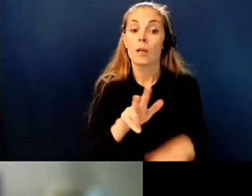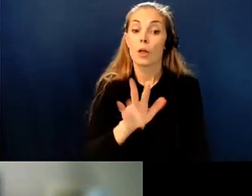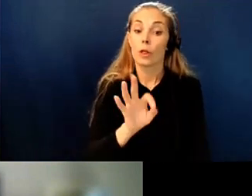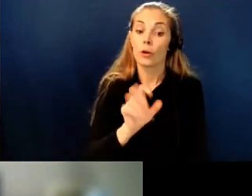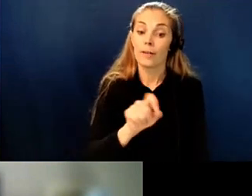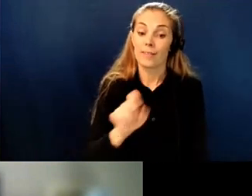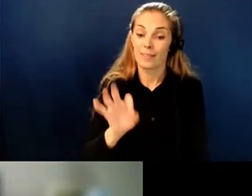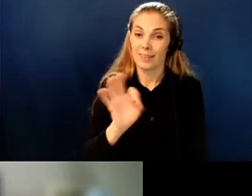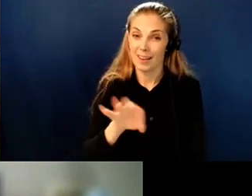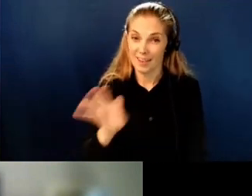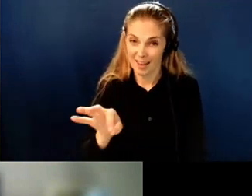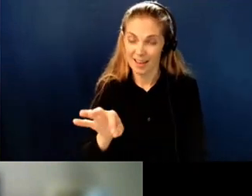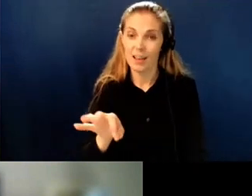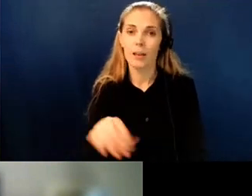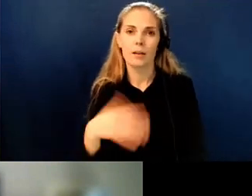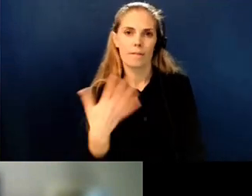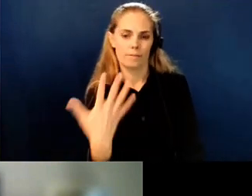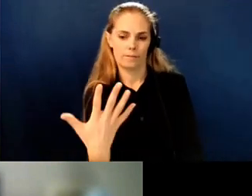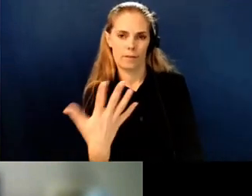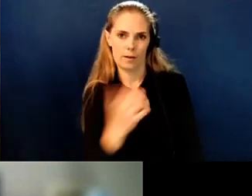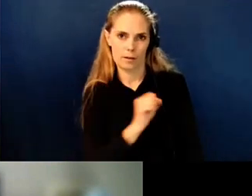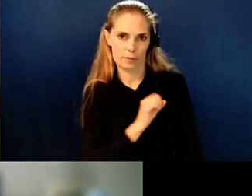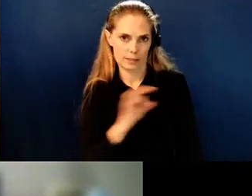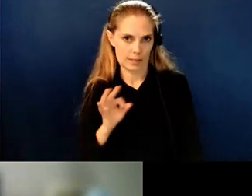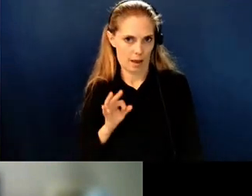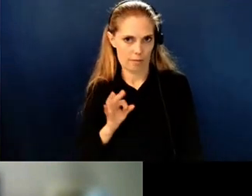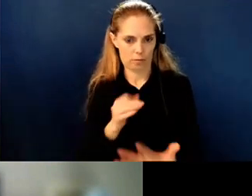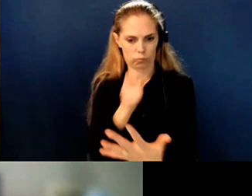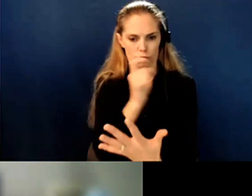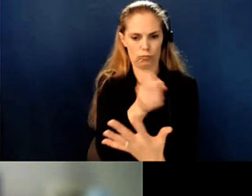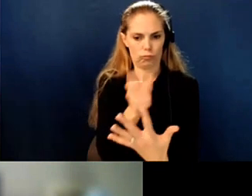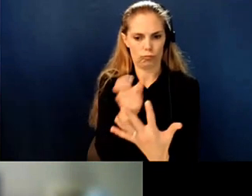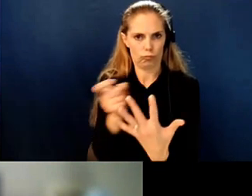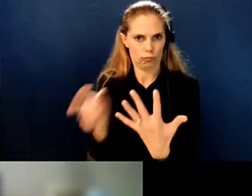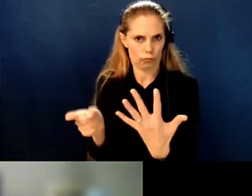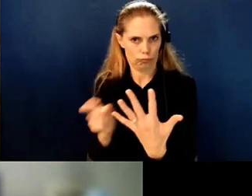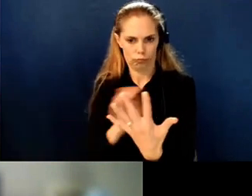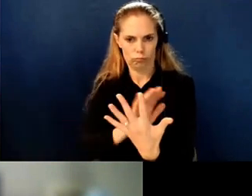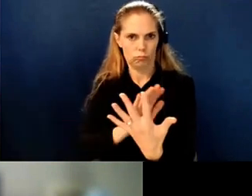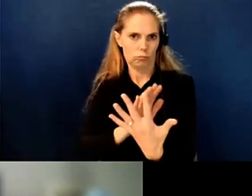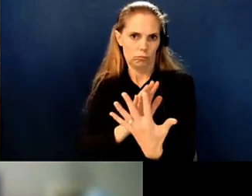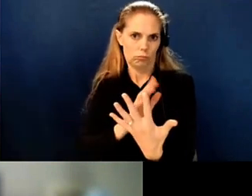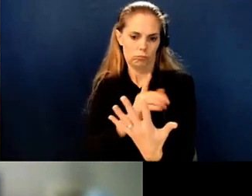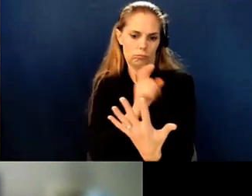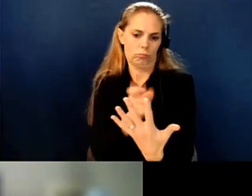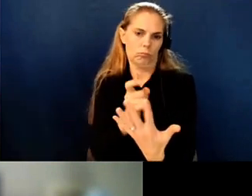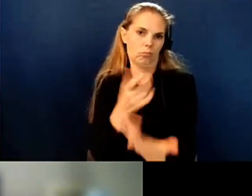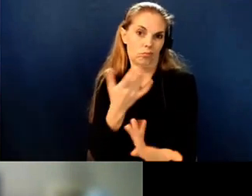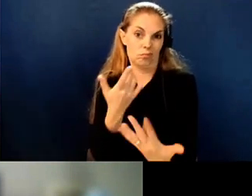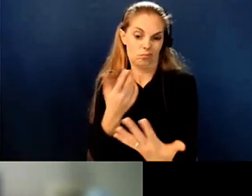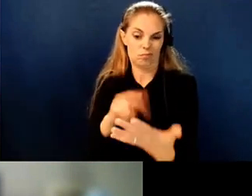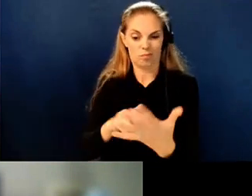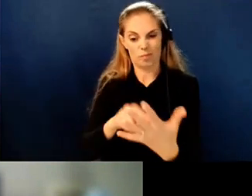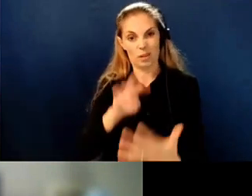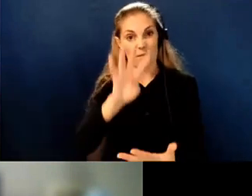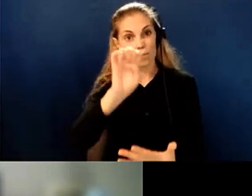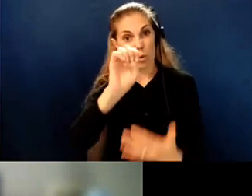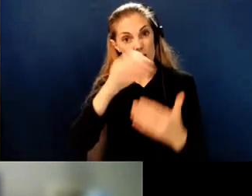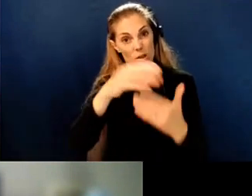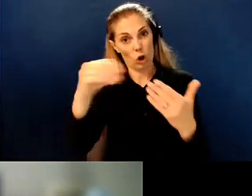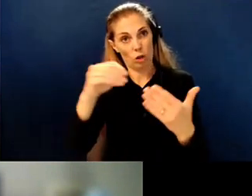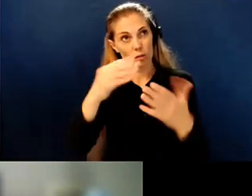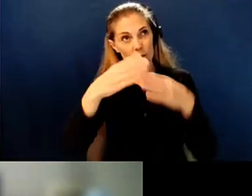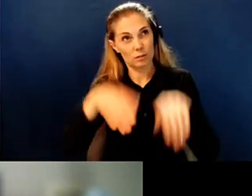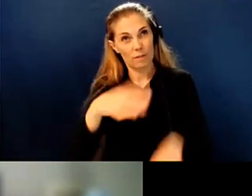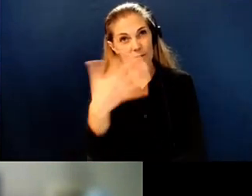So basically what you're doing is you're giving 5 staff access to a phone for about $8 a month, essentially. You'll get